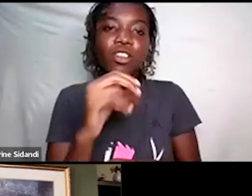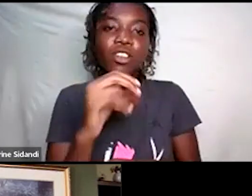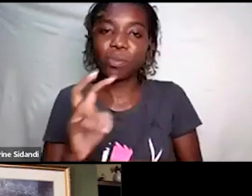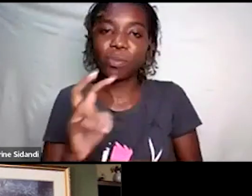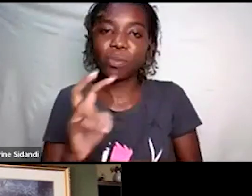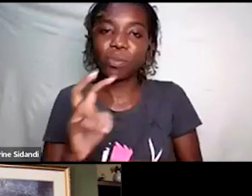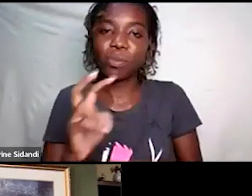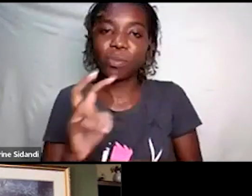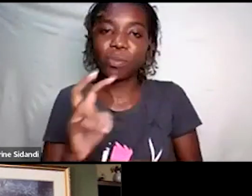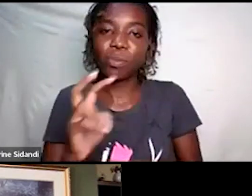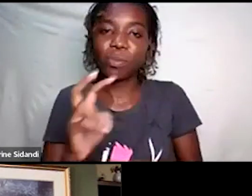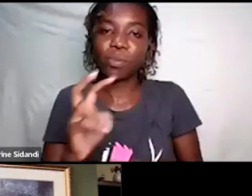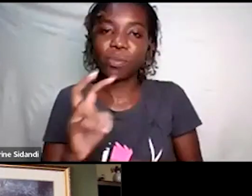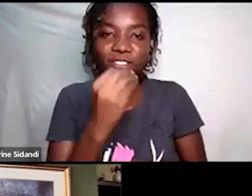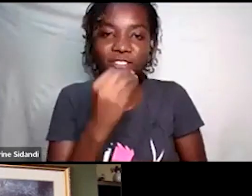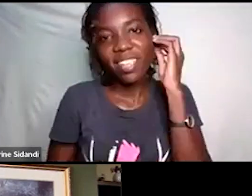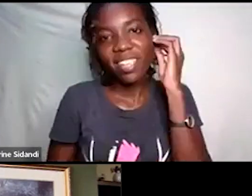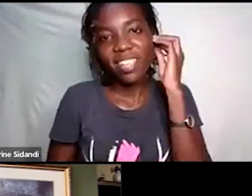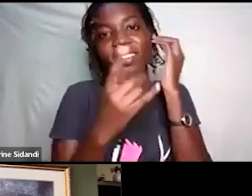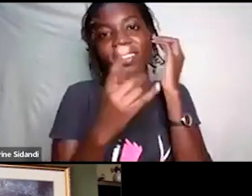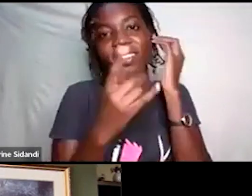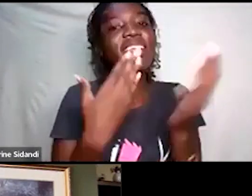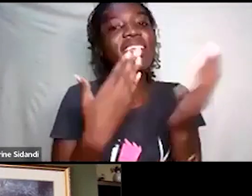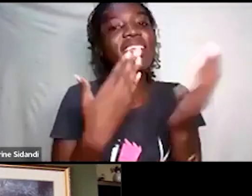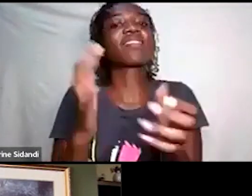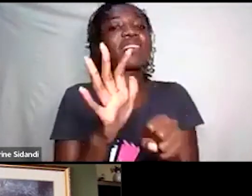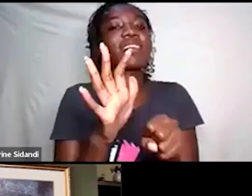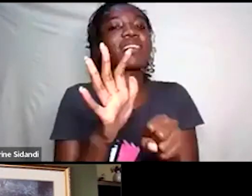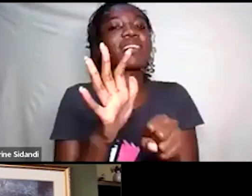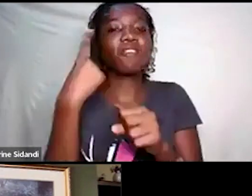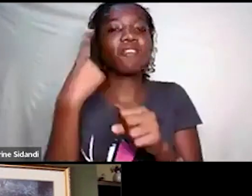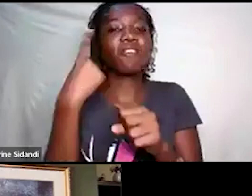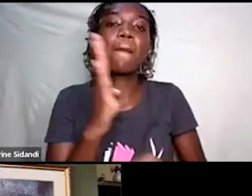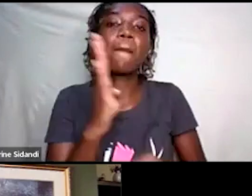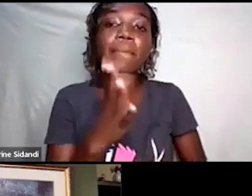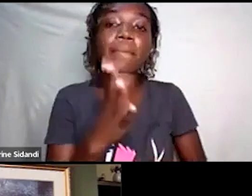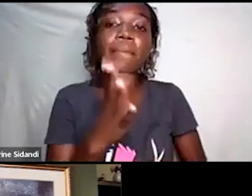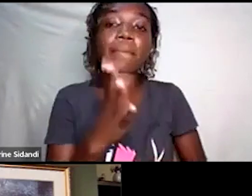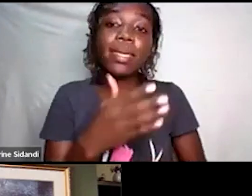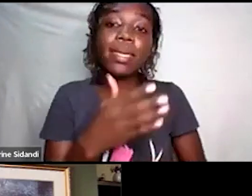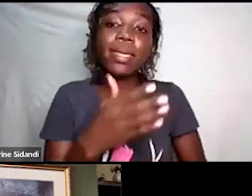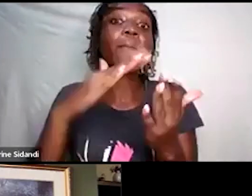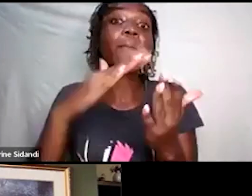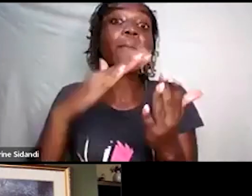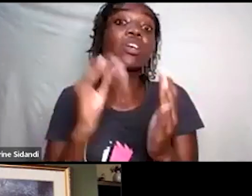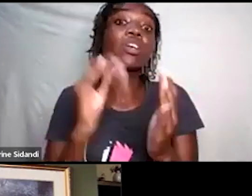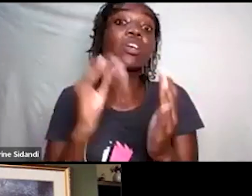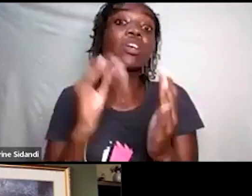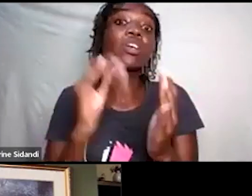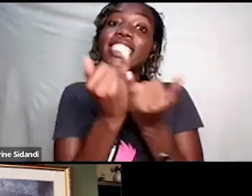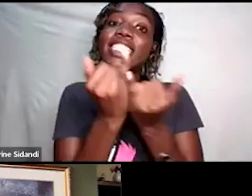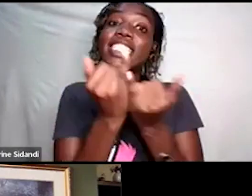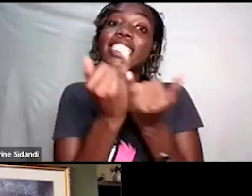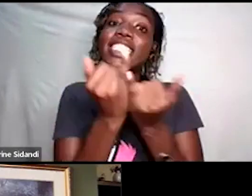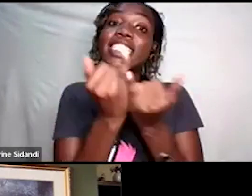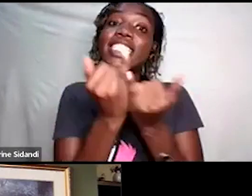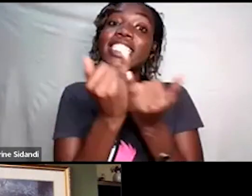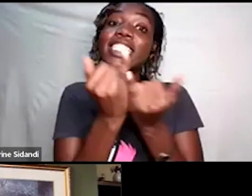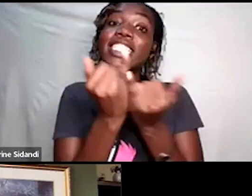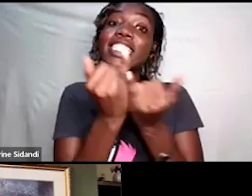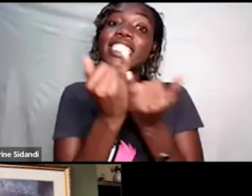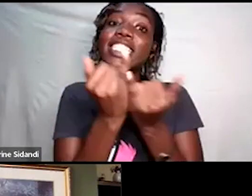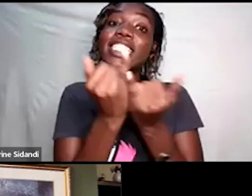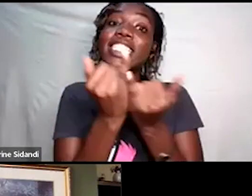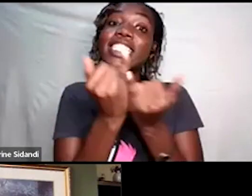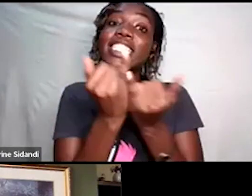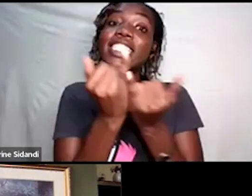So thank you very much, guys, for being here, and especially on Saturday. Helen, I can't thank you enough. You're such a wonderful person,